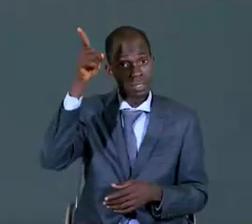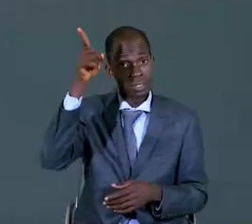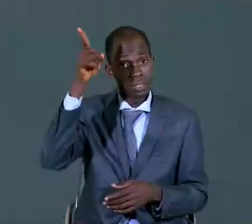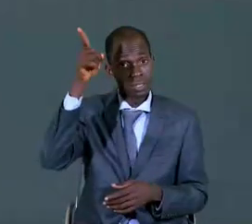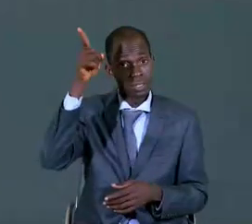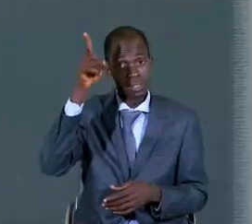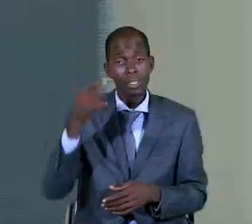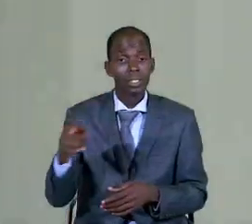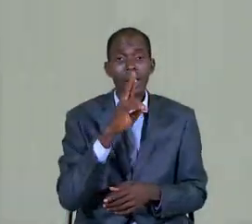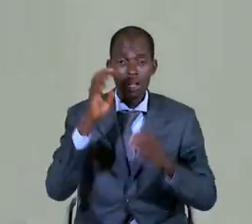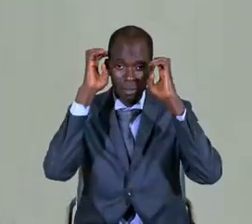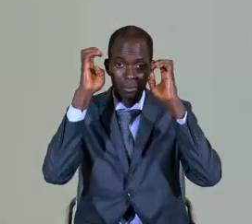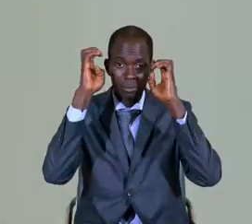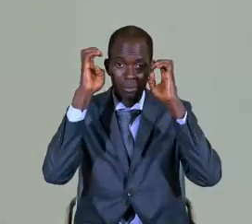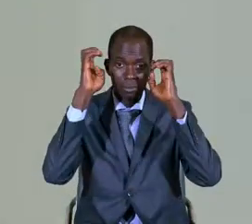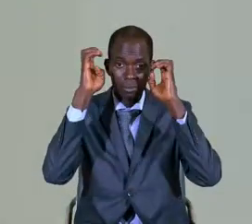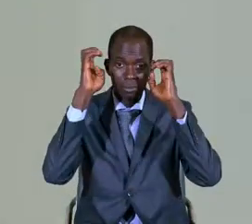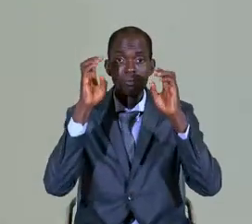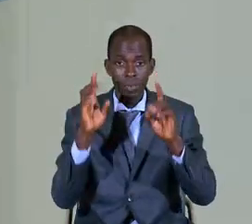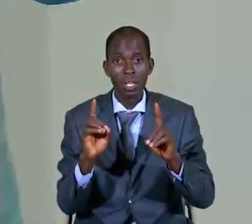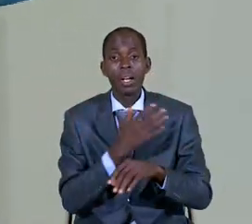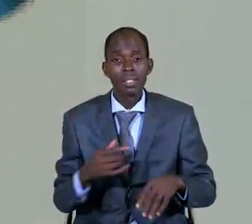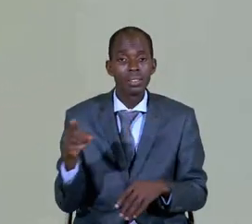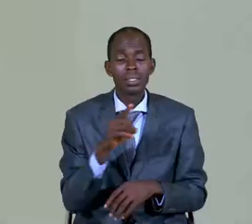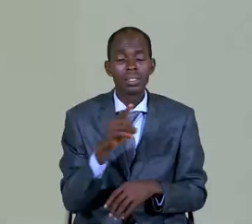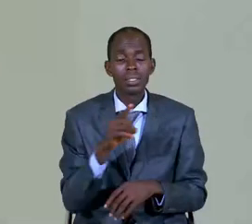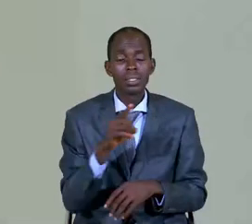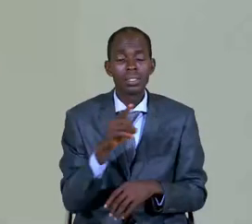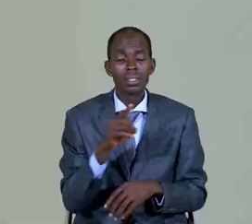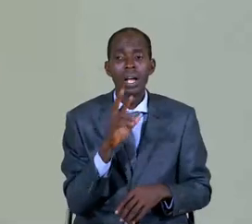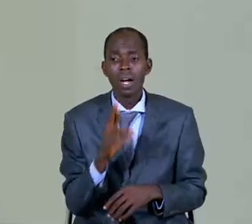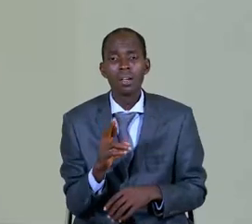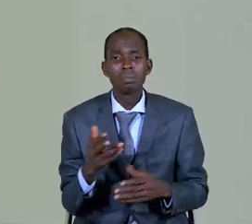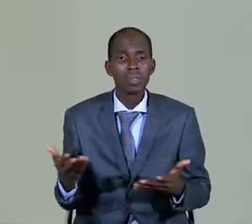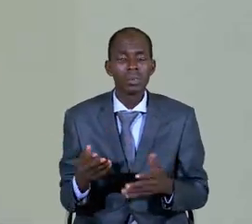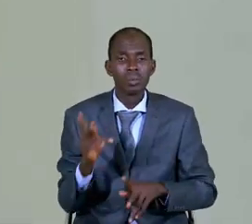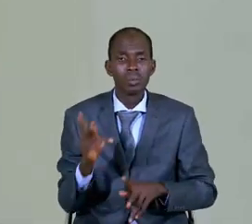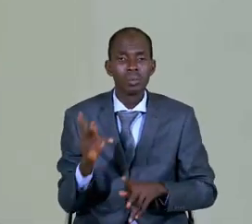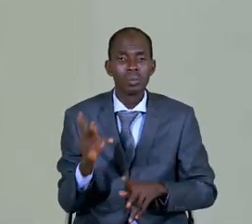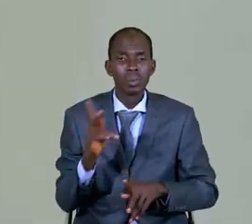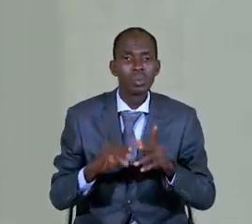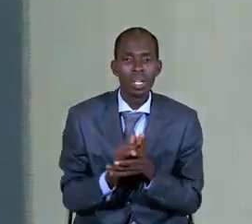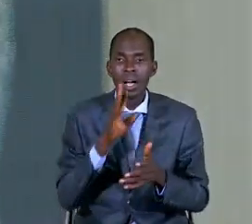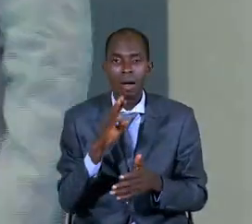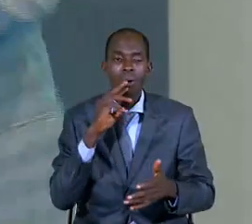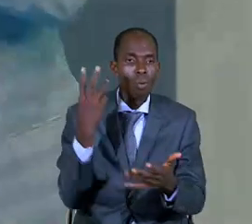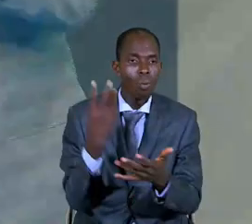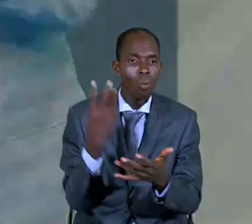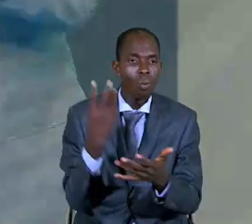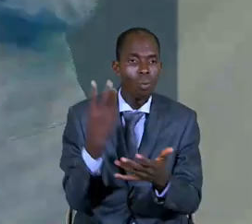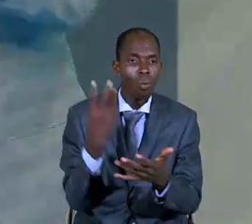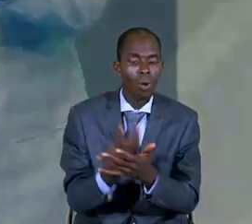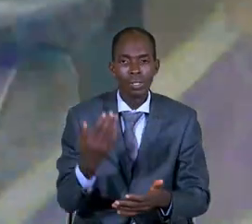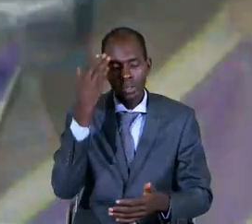are educated, and they are so-called, they are civilized, and they are